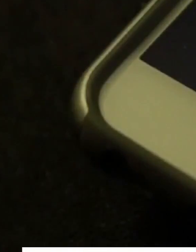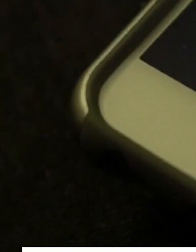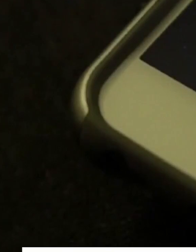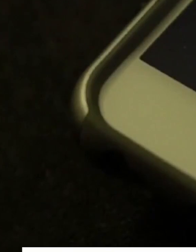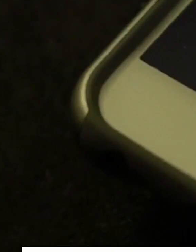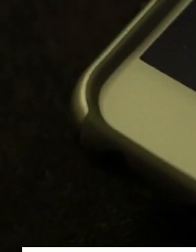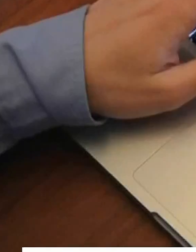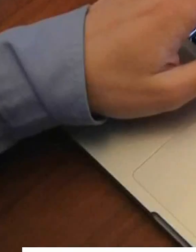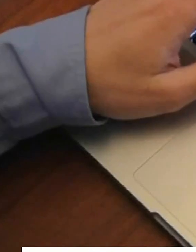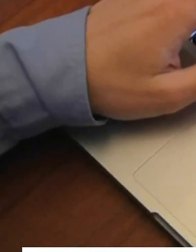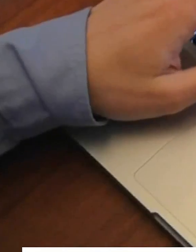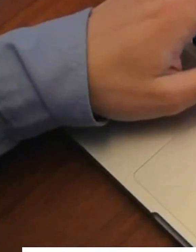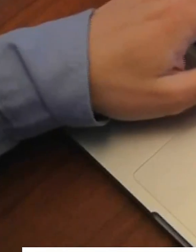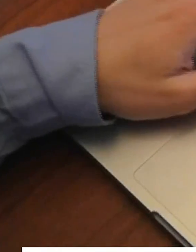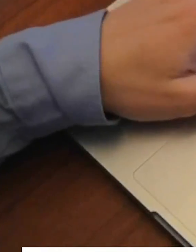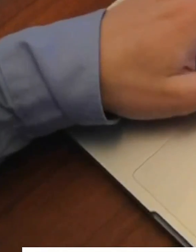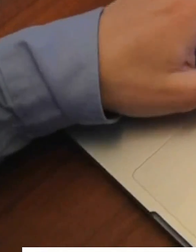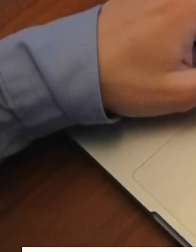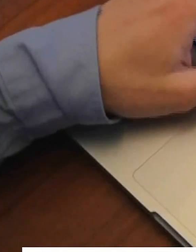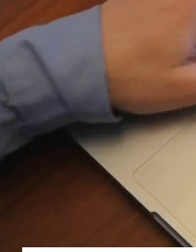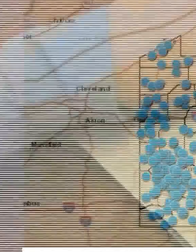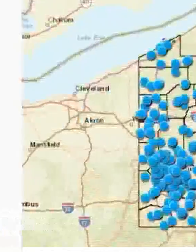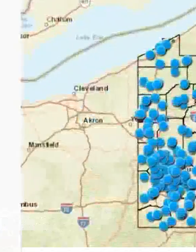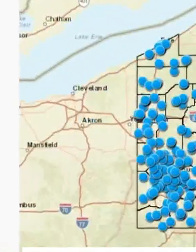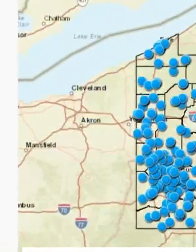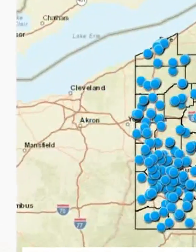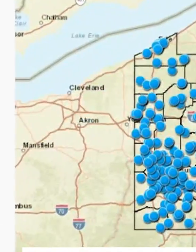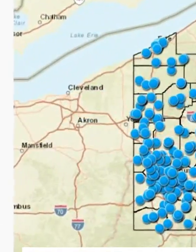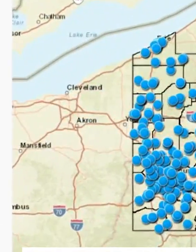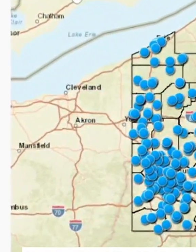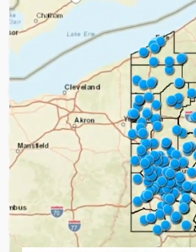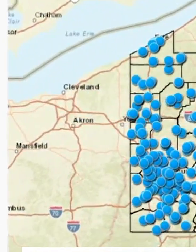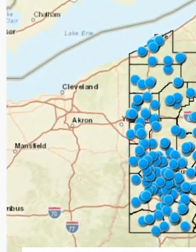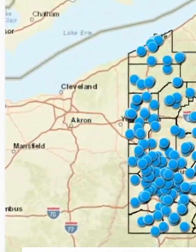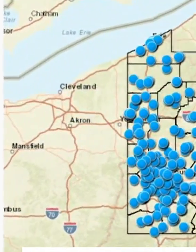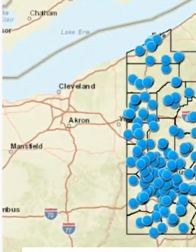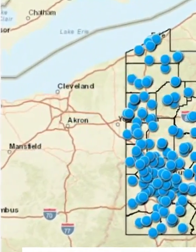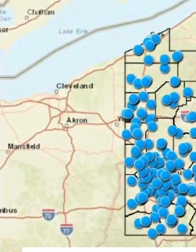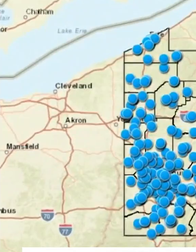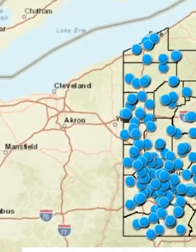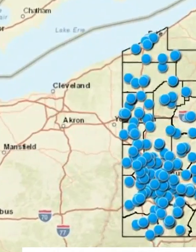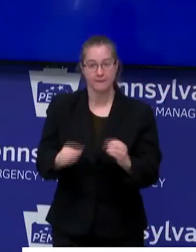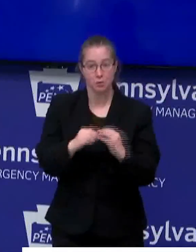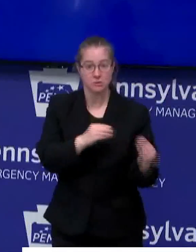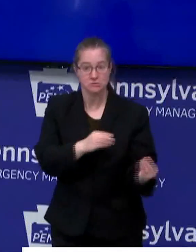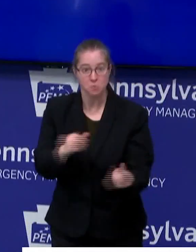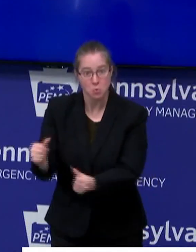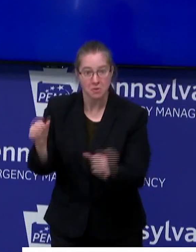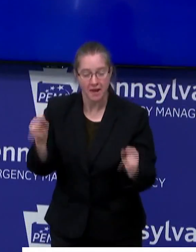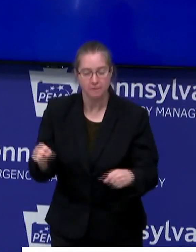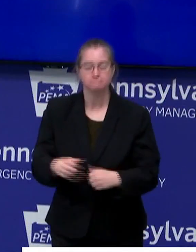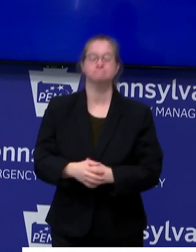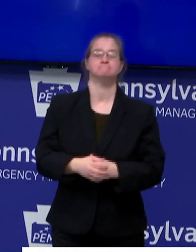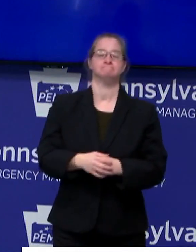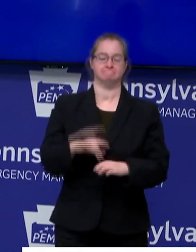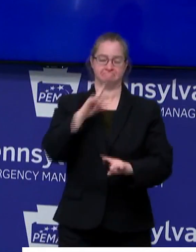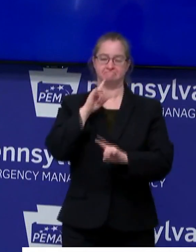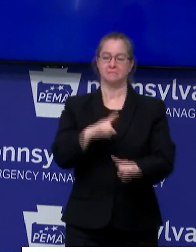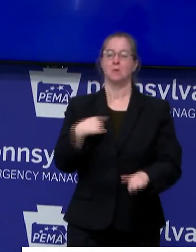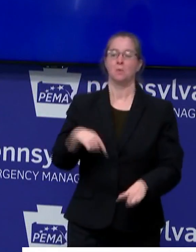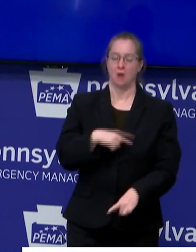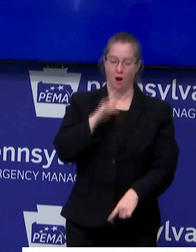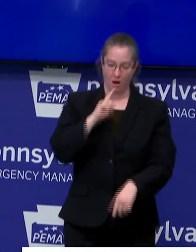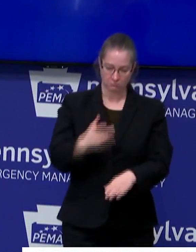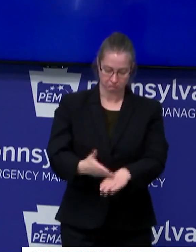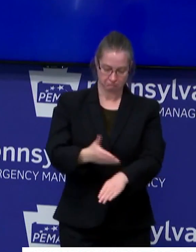As people call, search, and wade through dozens of dots. We are working towards making enhancements